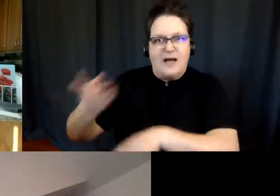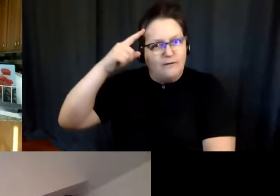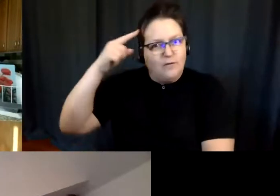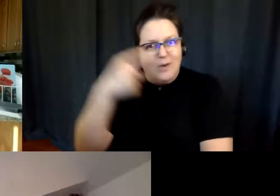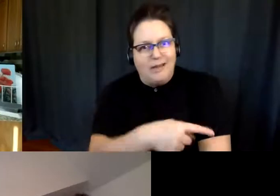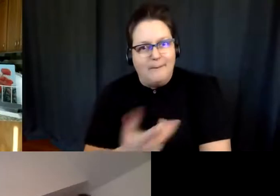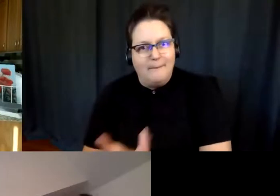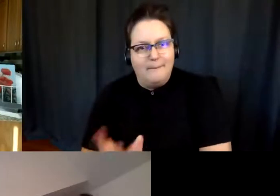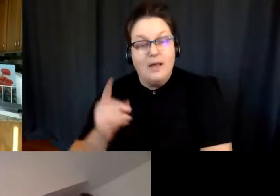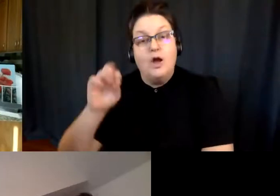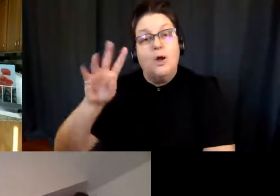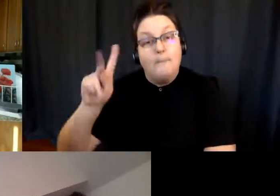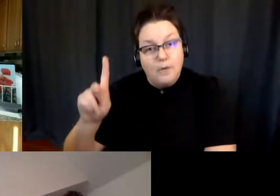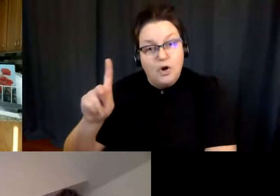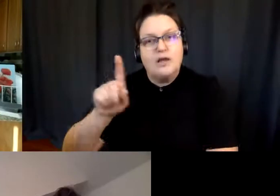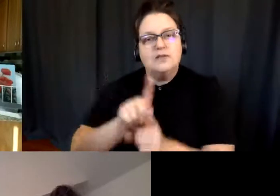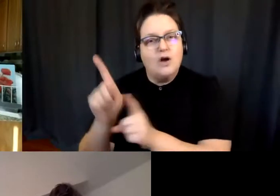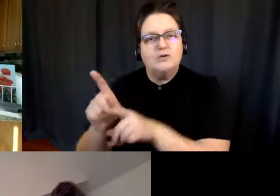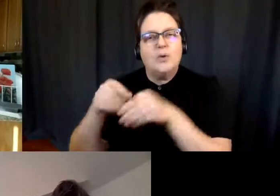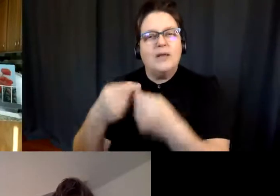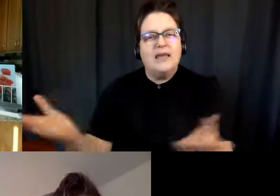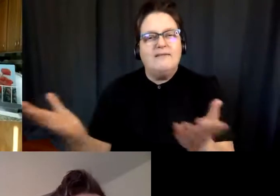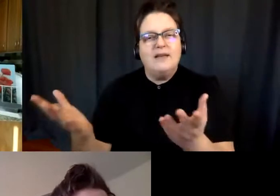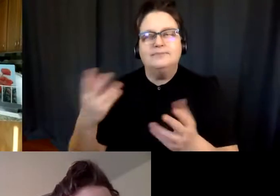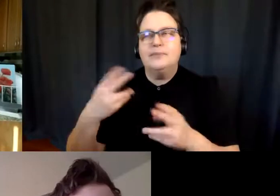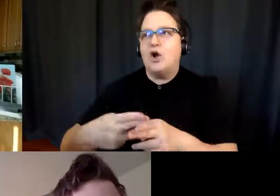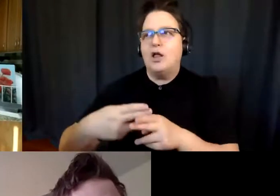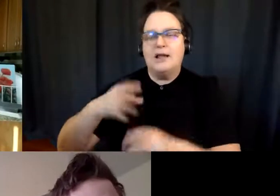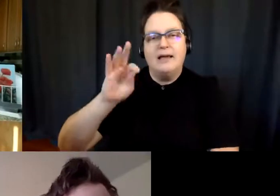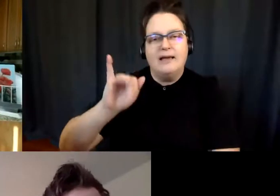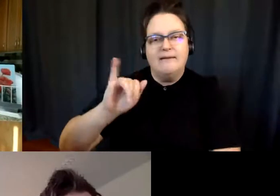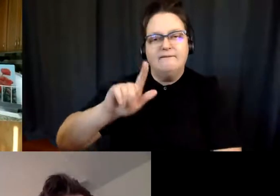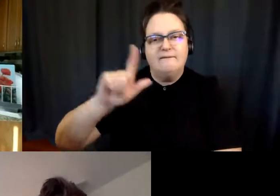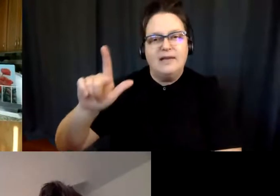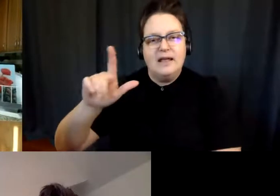is giving its, they call it fill and finish